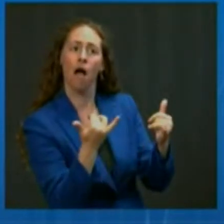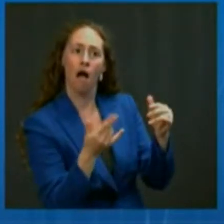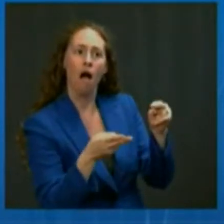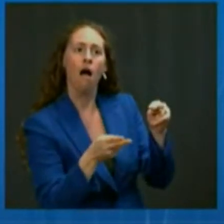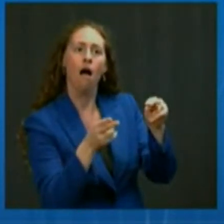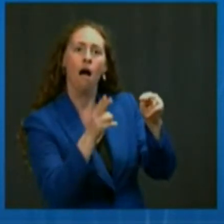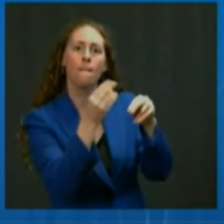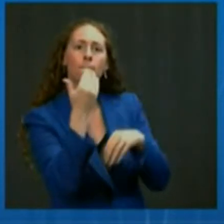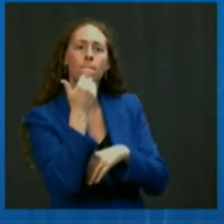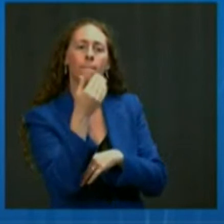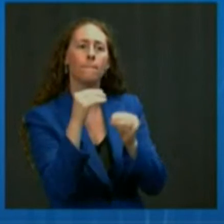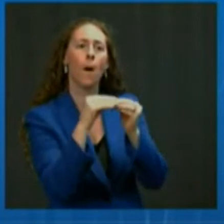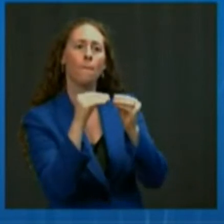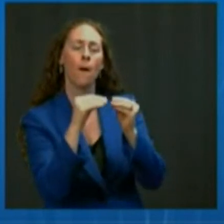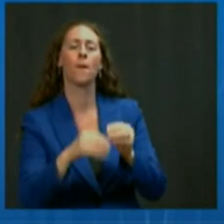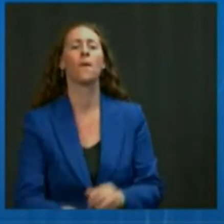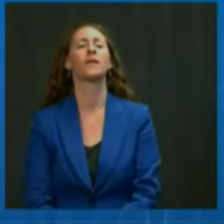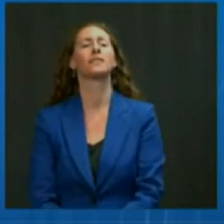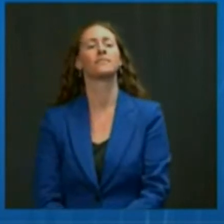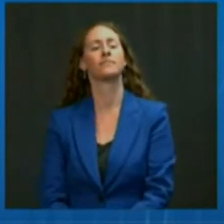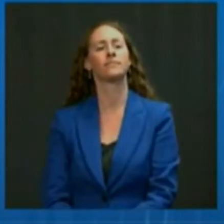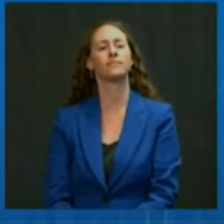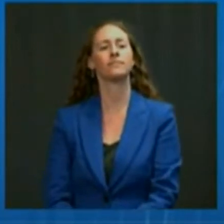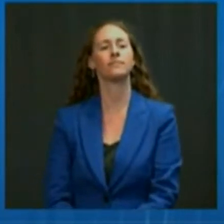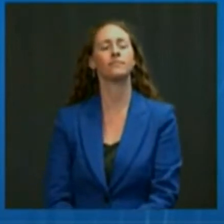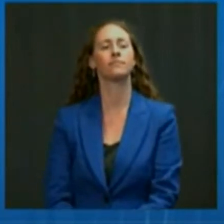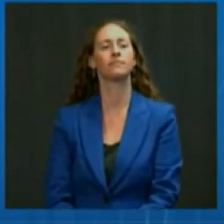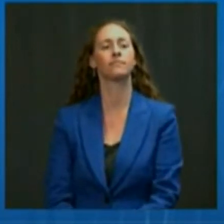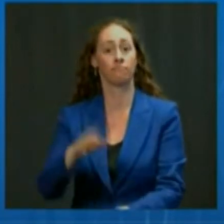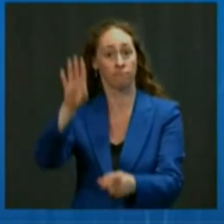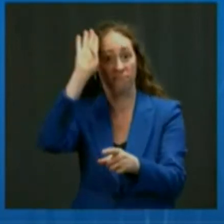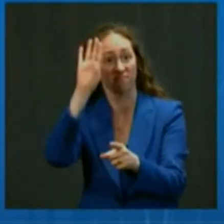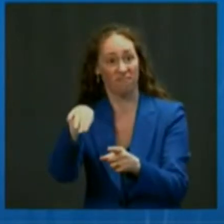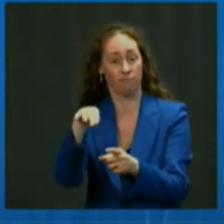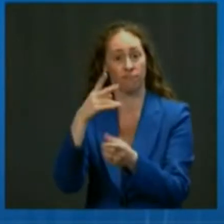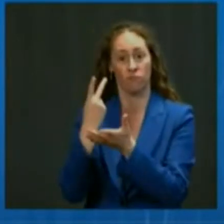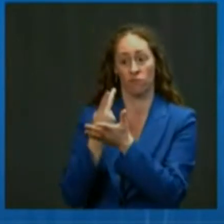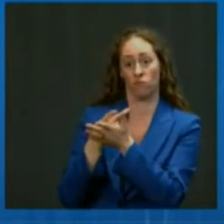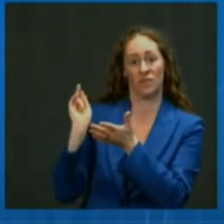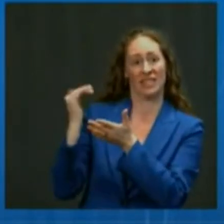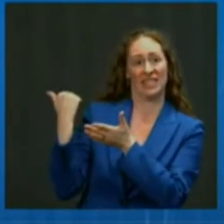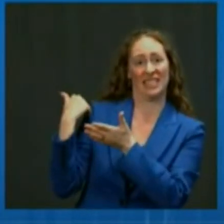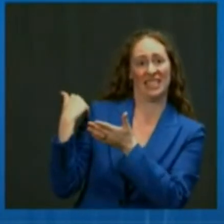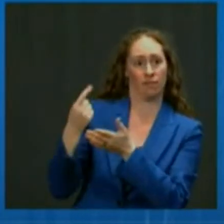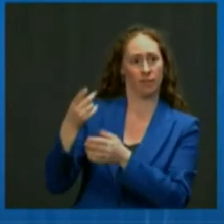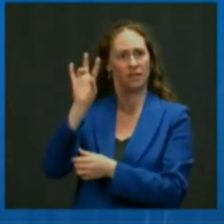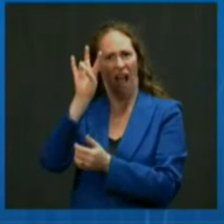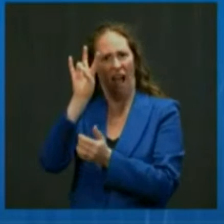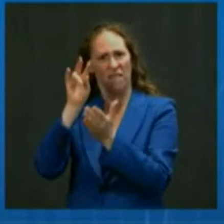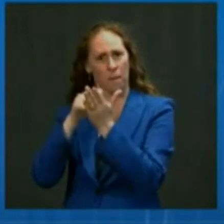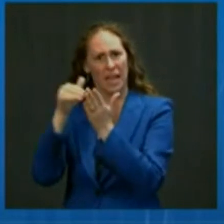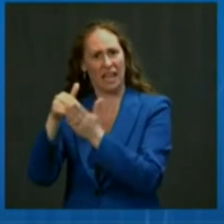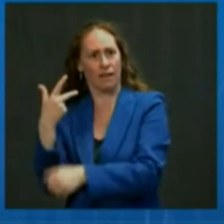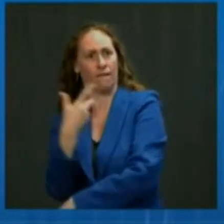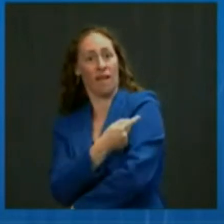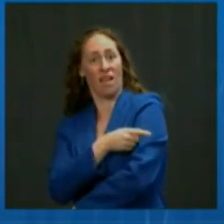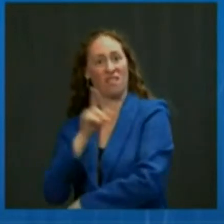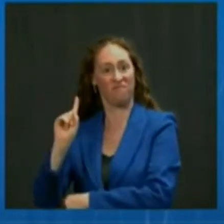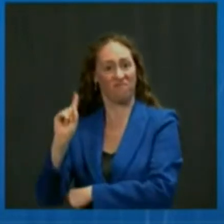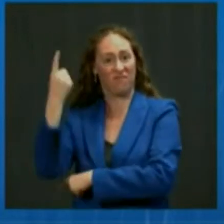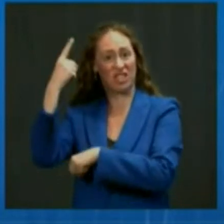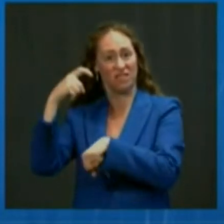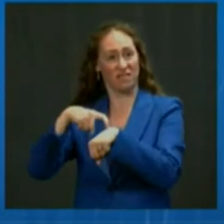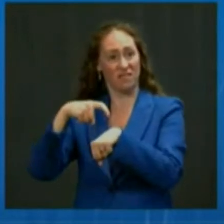weeks alone, nearly 7 million Americans have rolled up their sleeves and gotten their first shot.